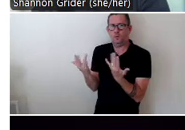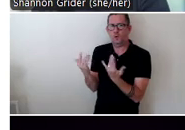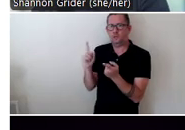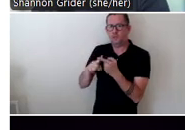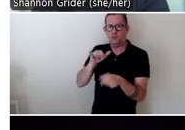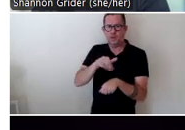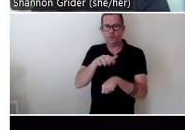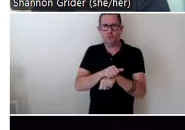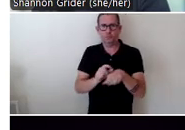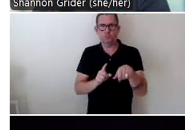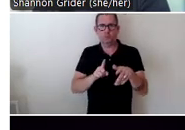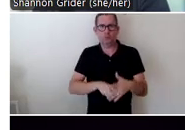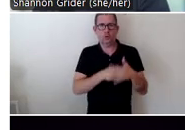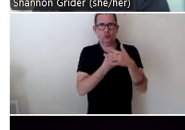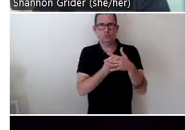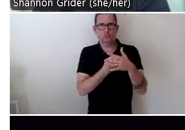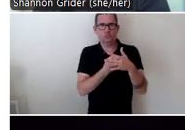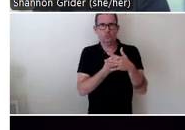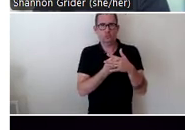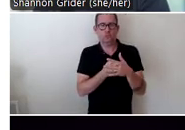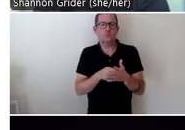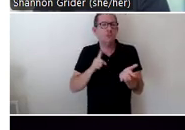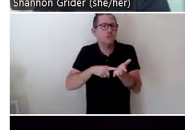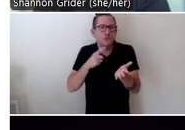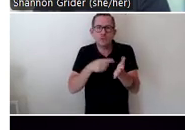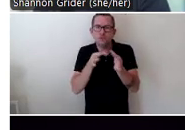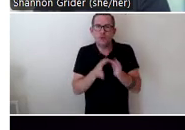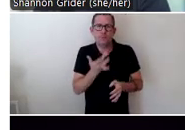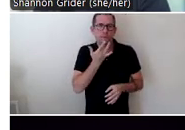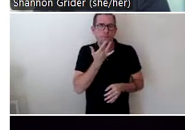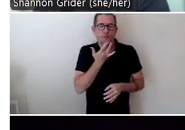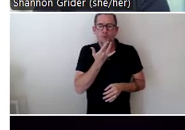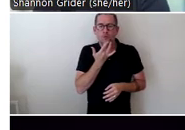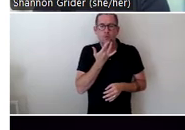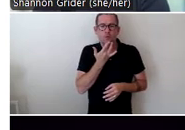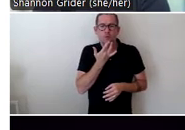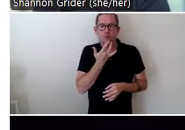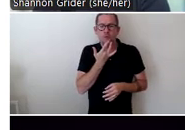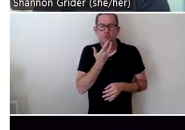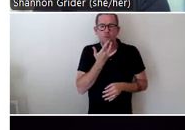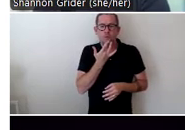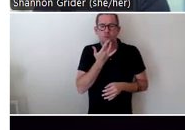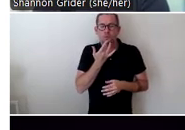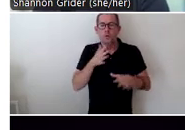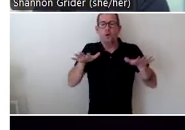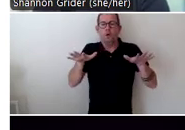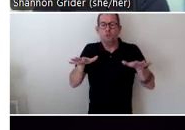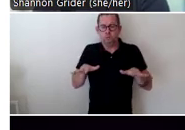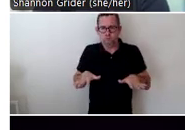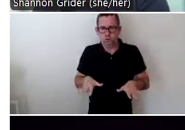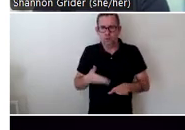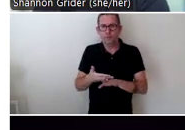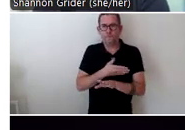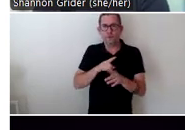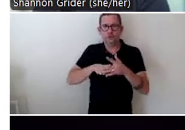front desk and say, is there another room where I can wait before the meeting begins? Sometimes interpreters prefer not